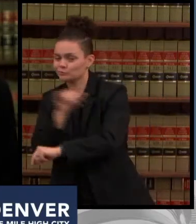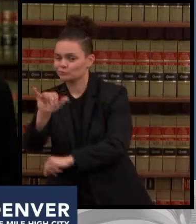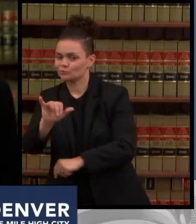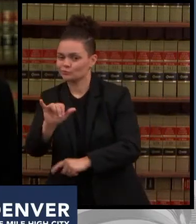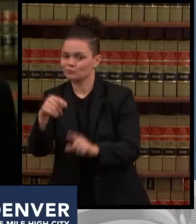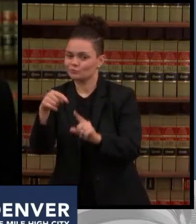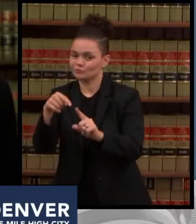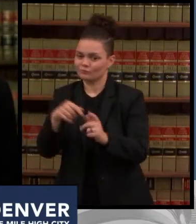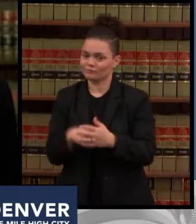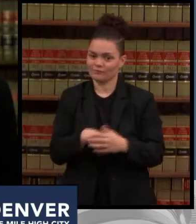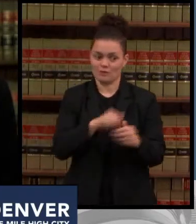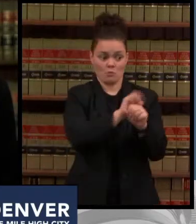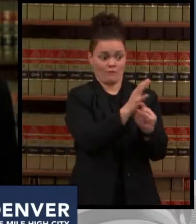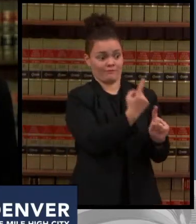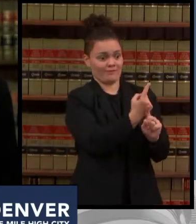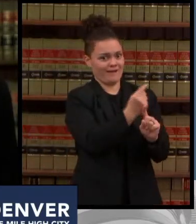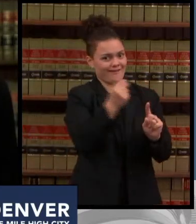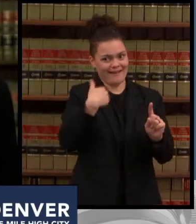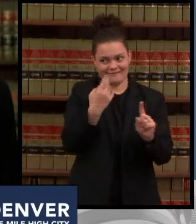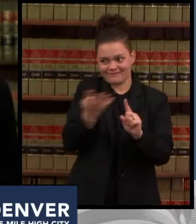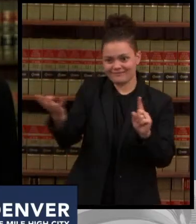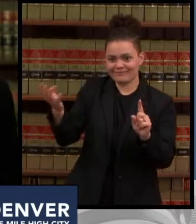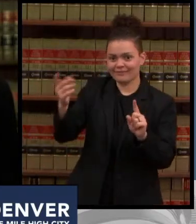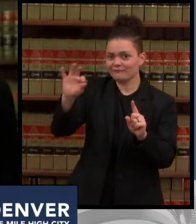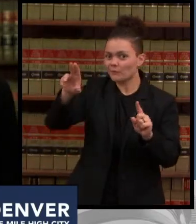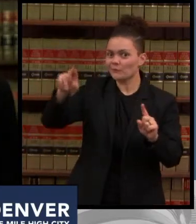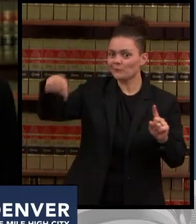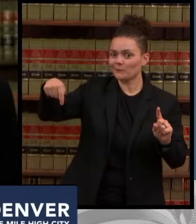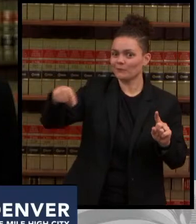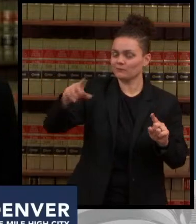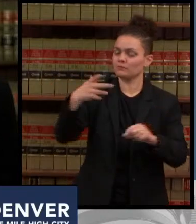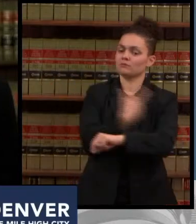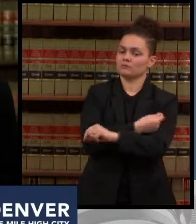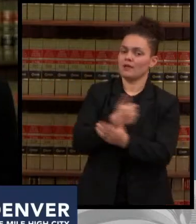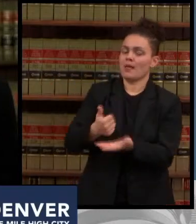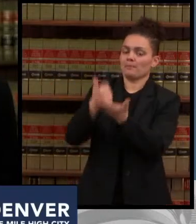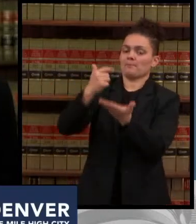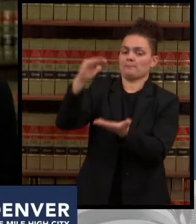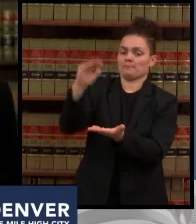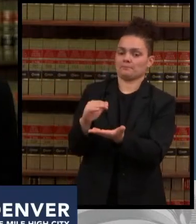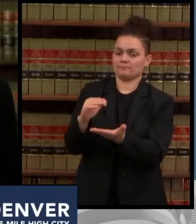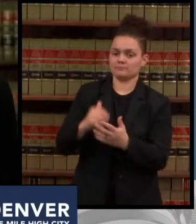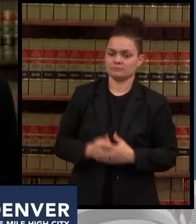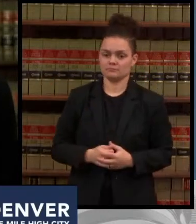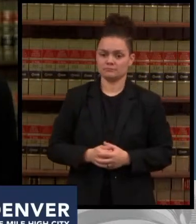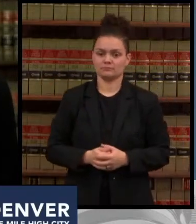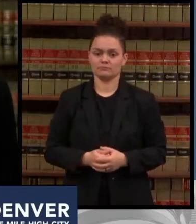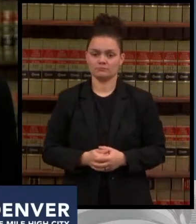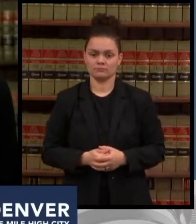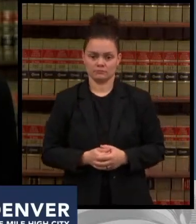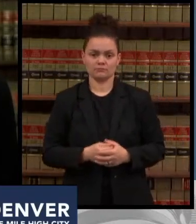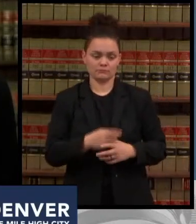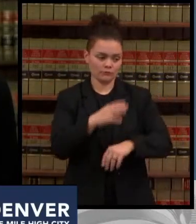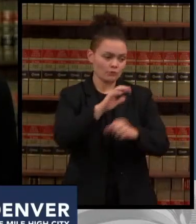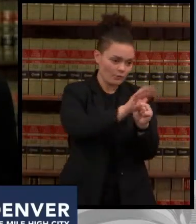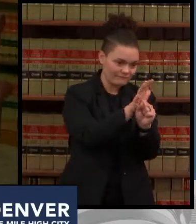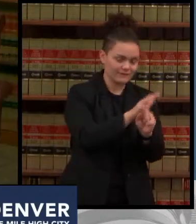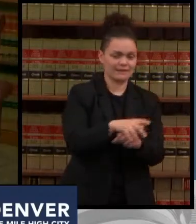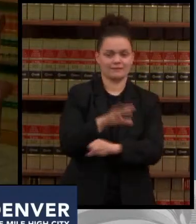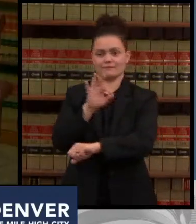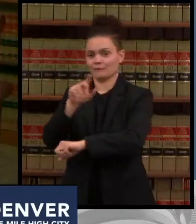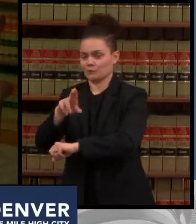also help. When you go to get your COVID-19 vaccine, go ahead and get your flu shot as well. That's really going to help out.